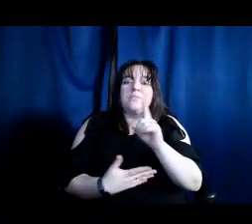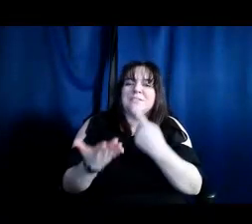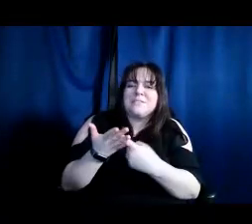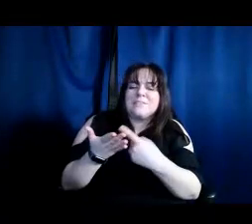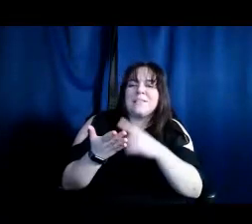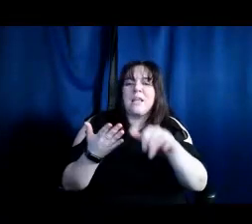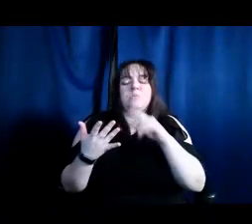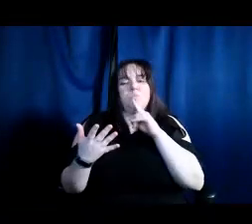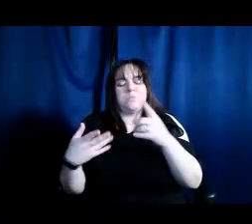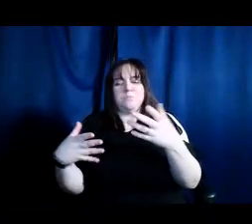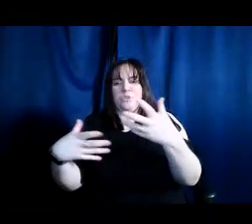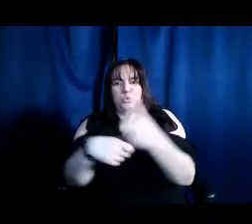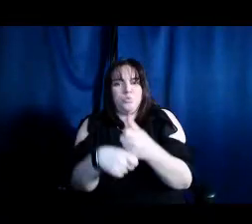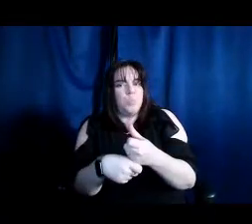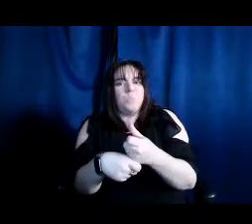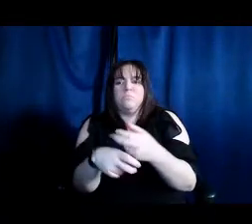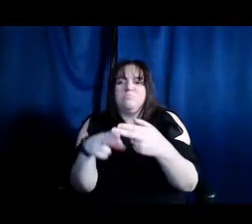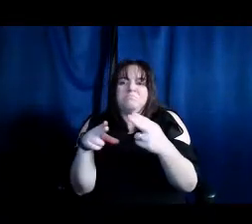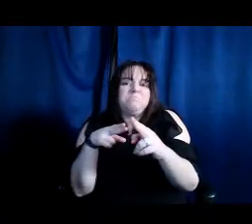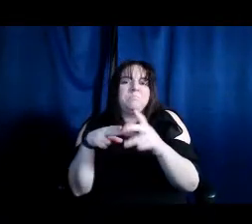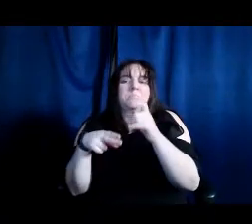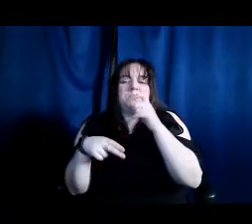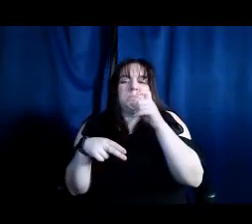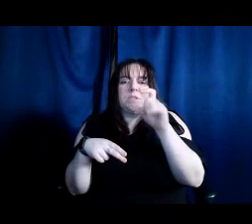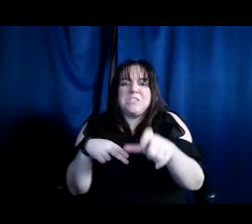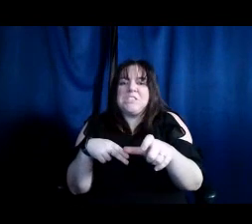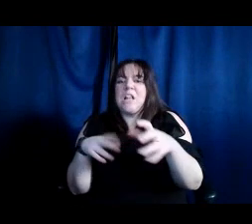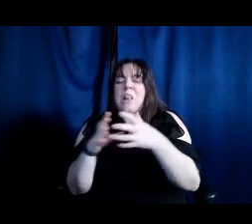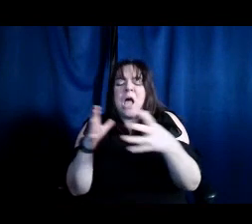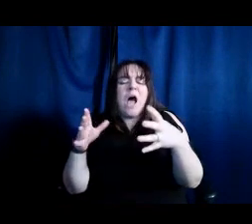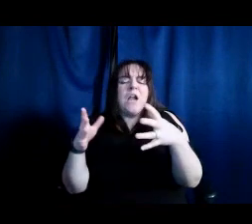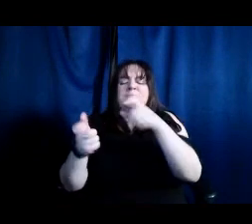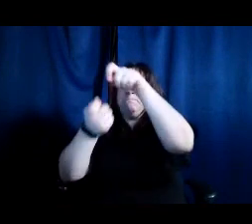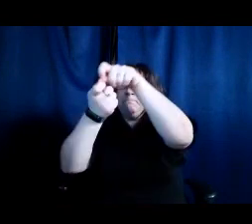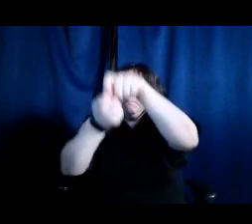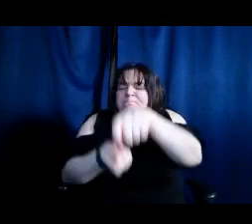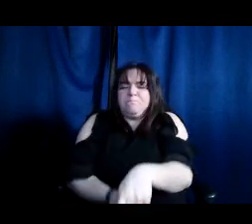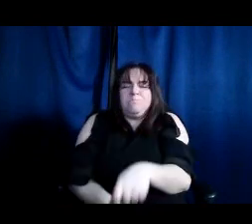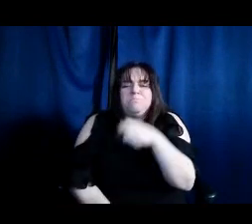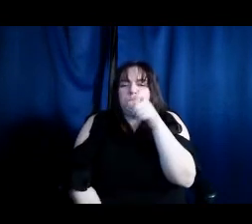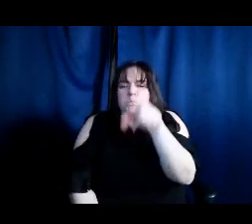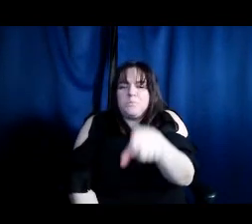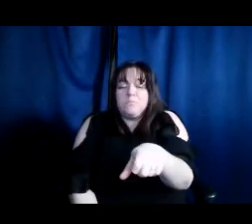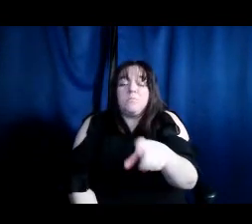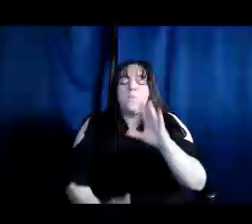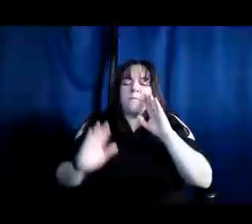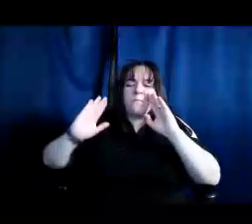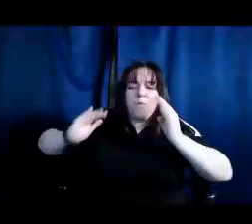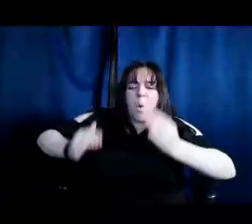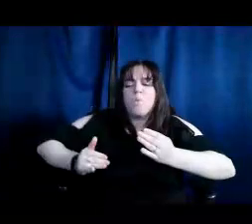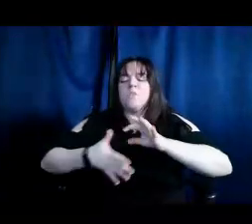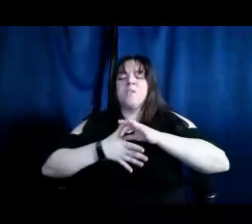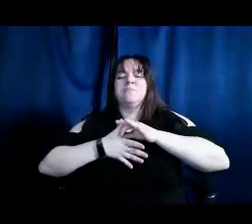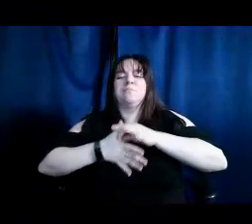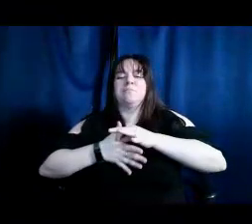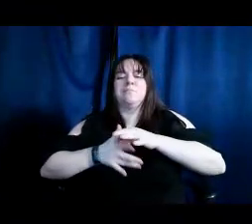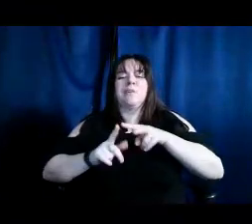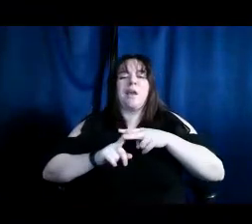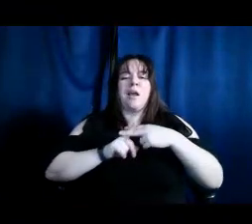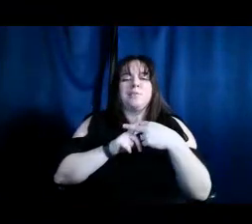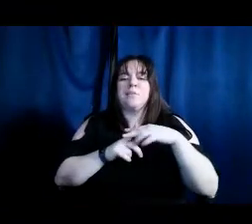purpose without including unnecessary details. Focus on context. Alt text describes